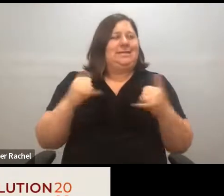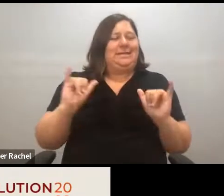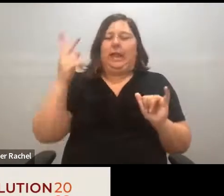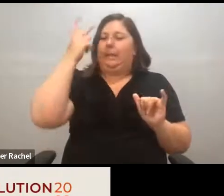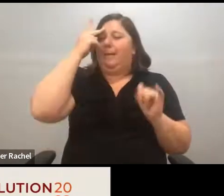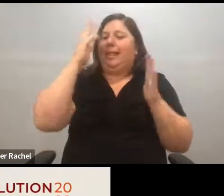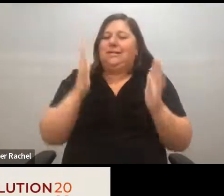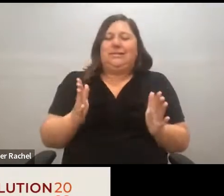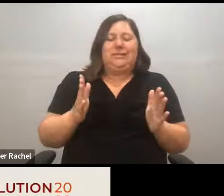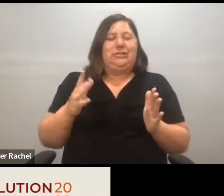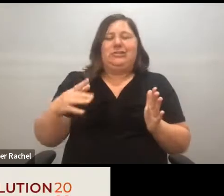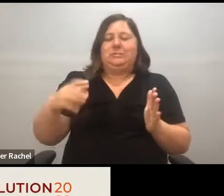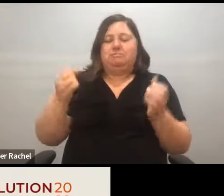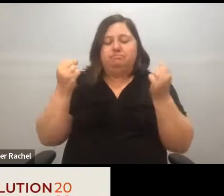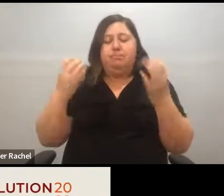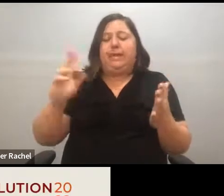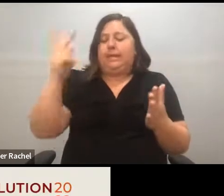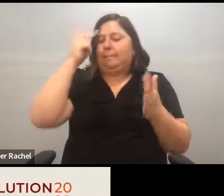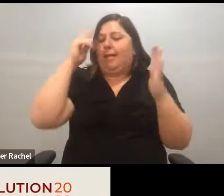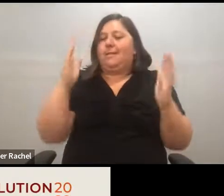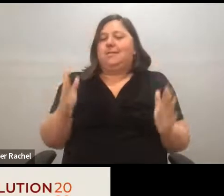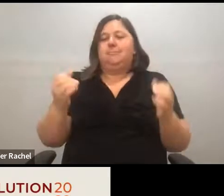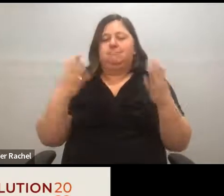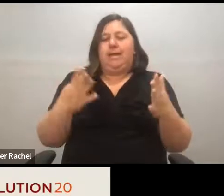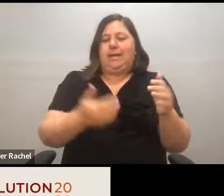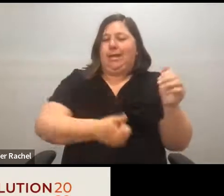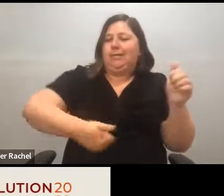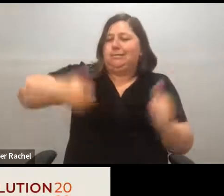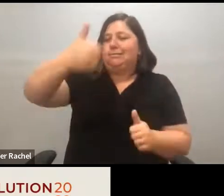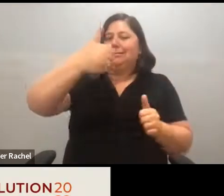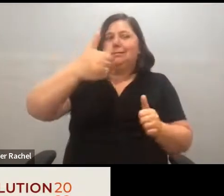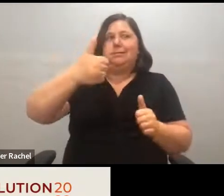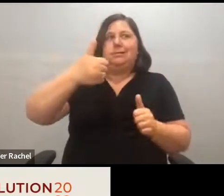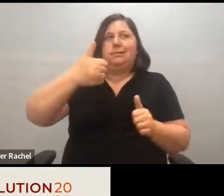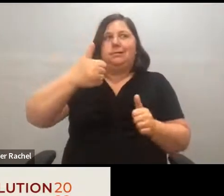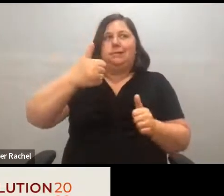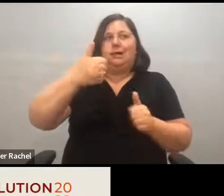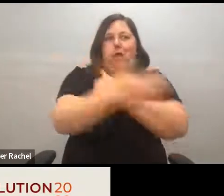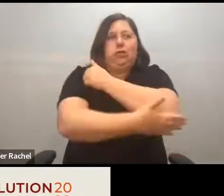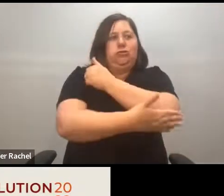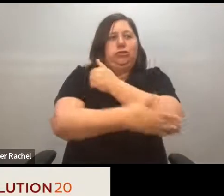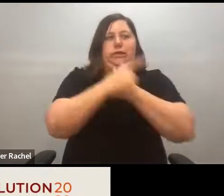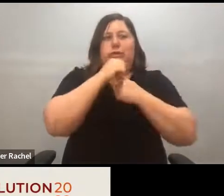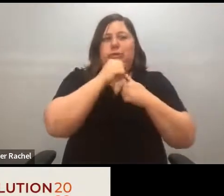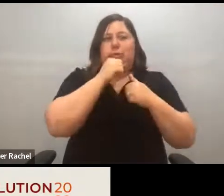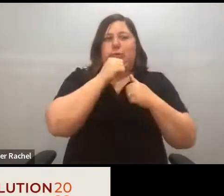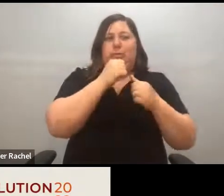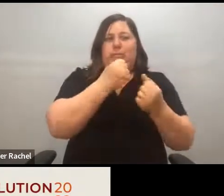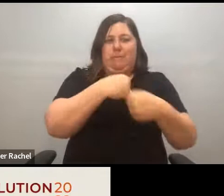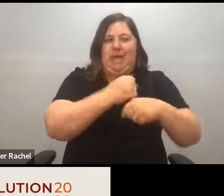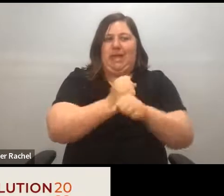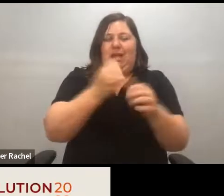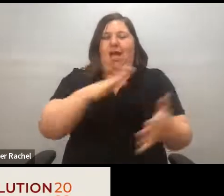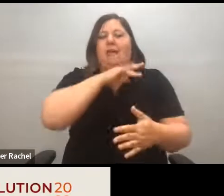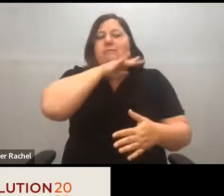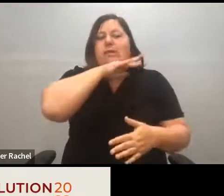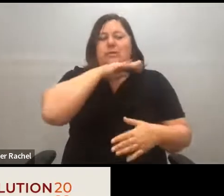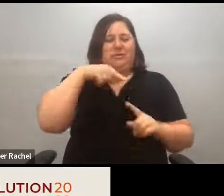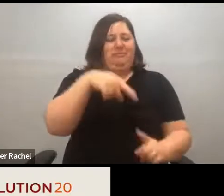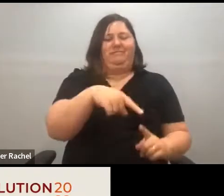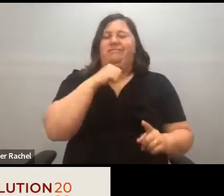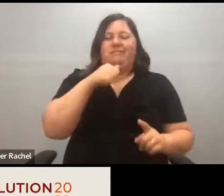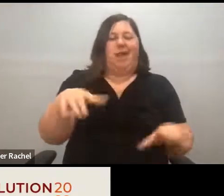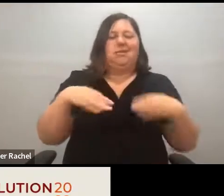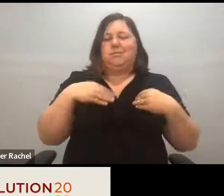politicians, many of the highest emitting nations are still not taking the responsibility that they need to take. So